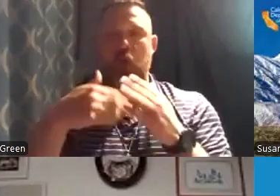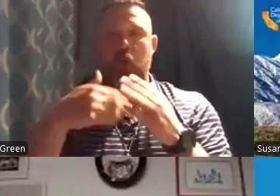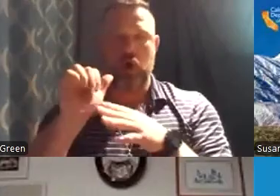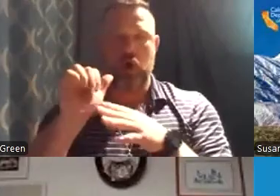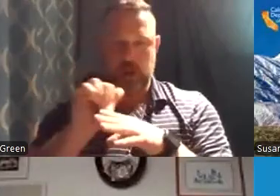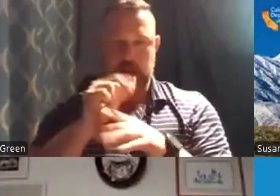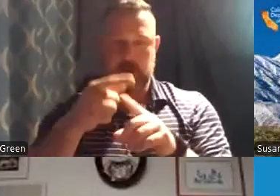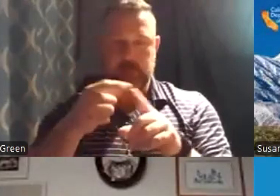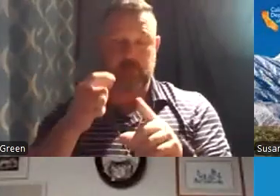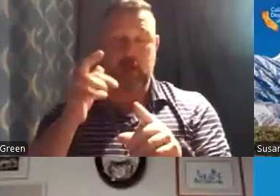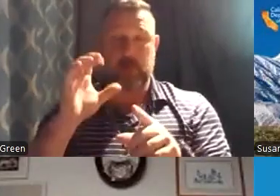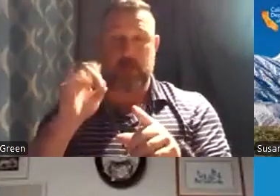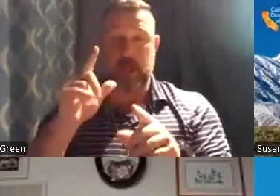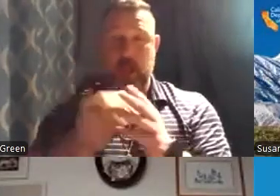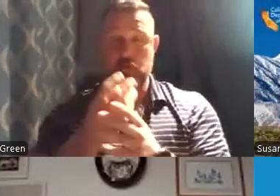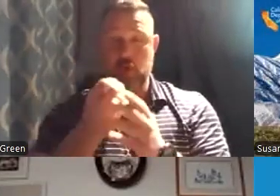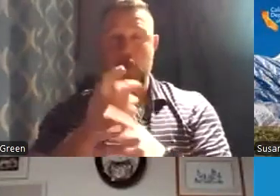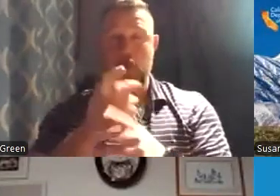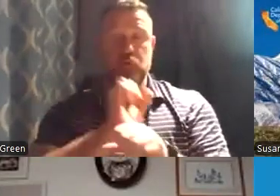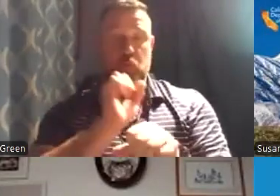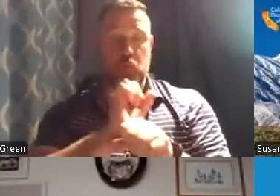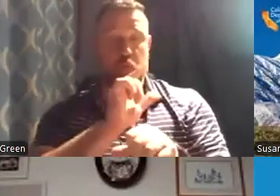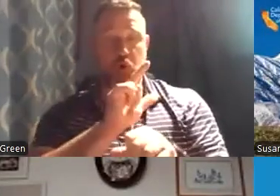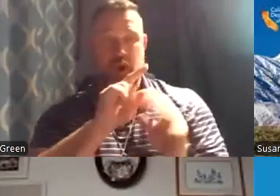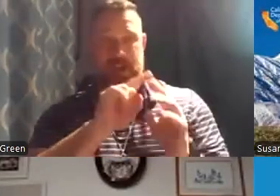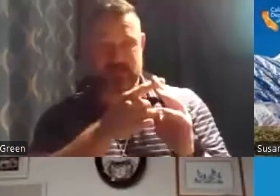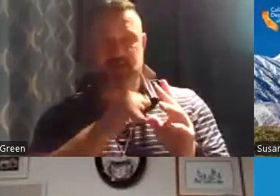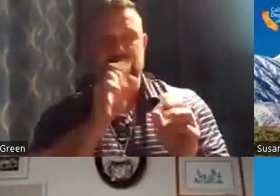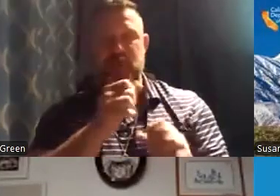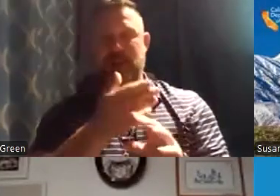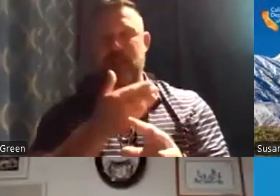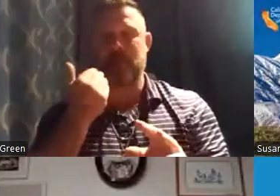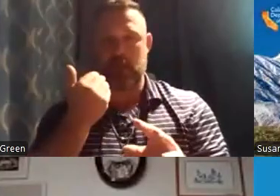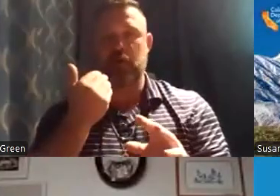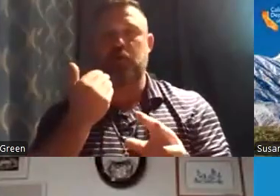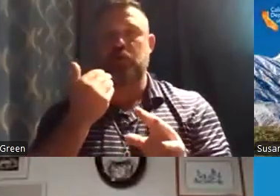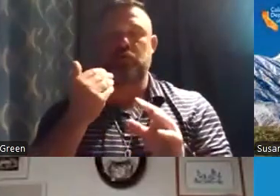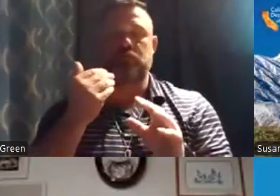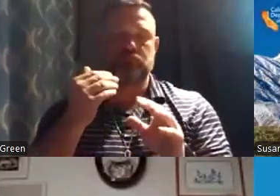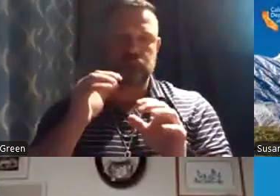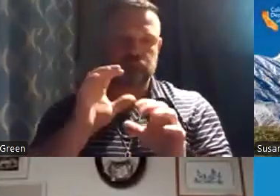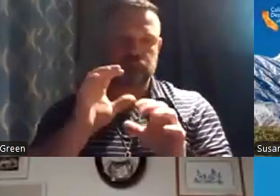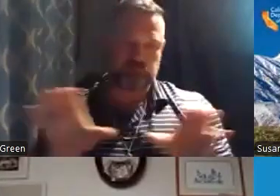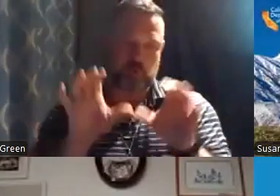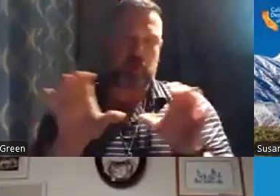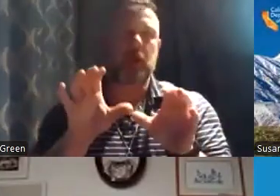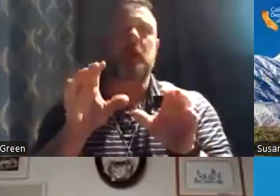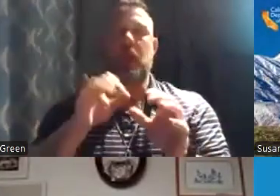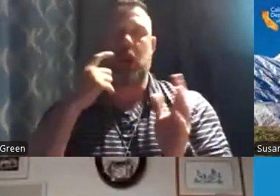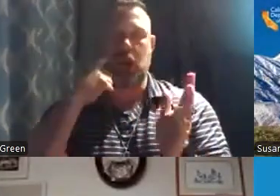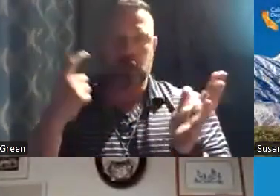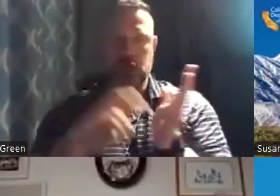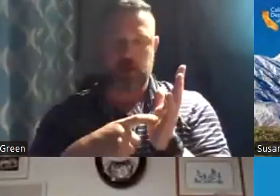our CalGrow's workforce initiative so that they can be better curated, and that we can